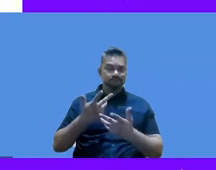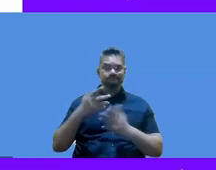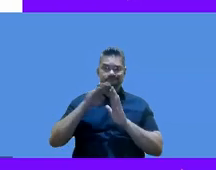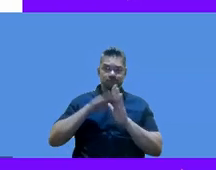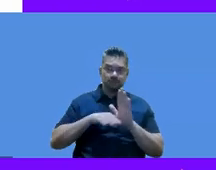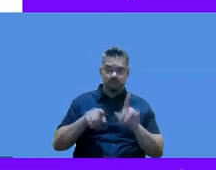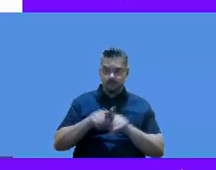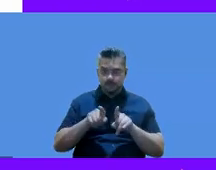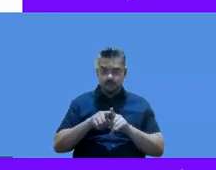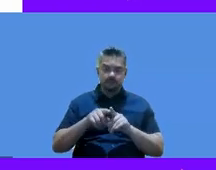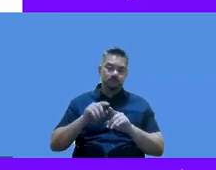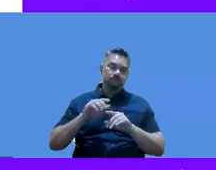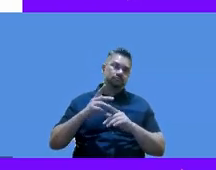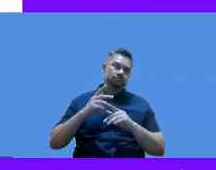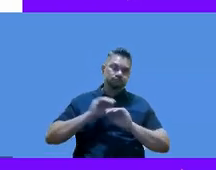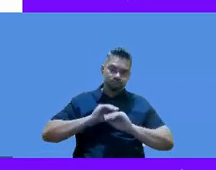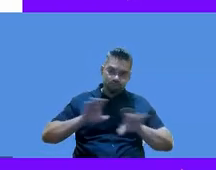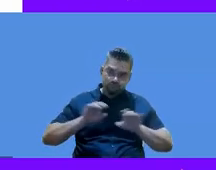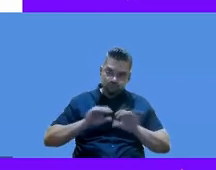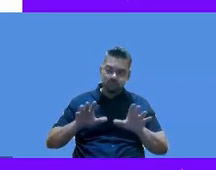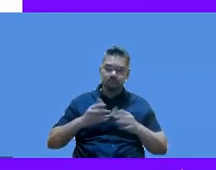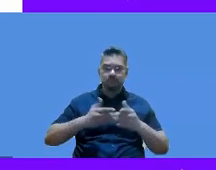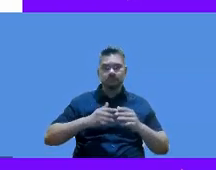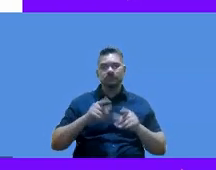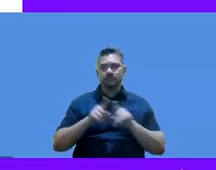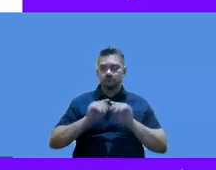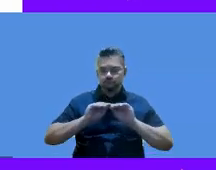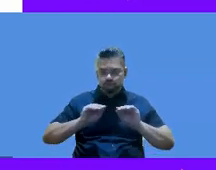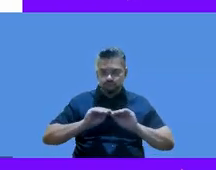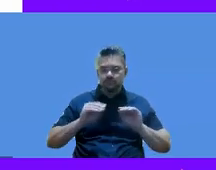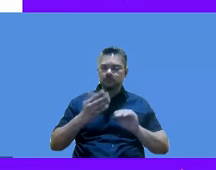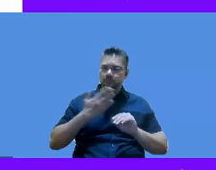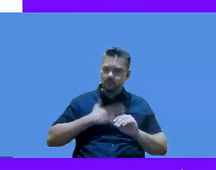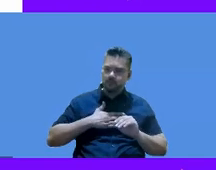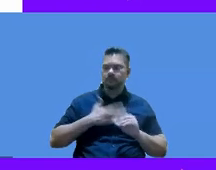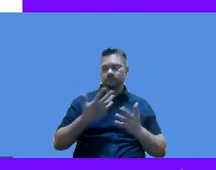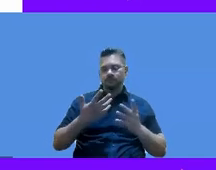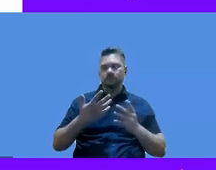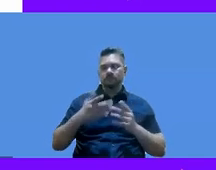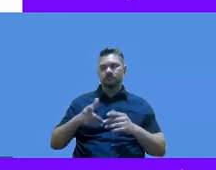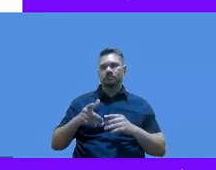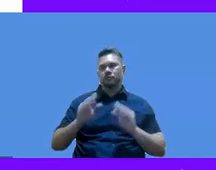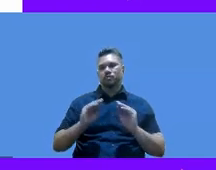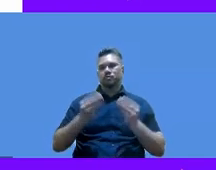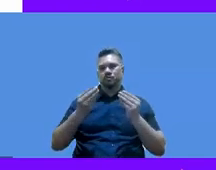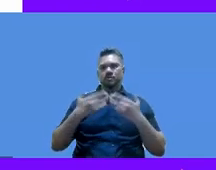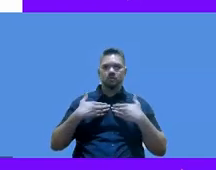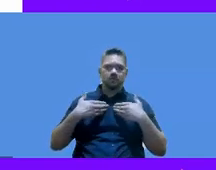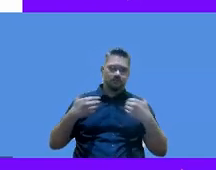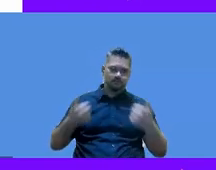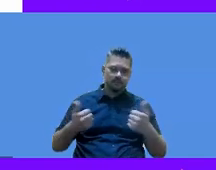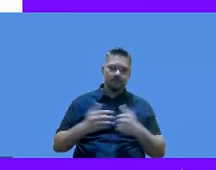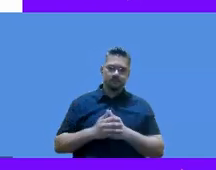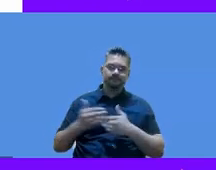really advance the agenda on adolescent and young people's health and well-being. India hosting a day-long event on young people on